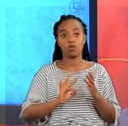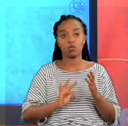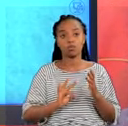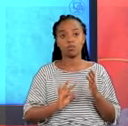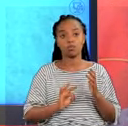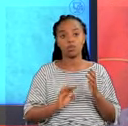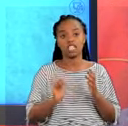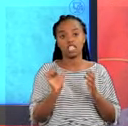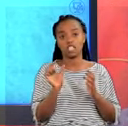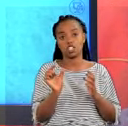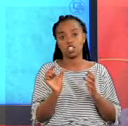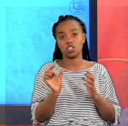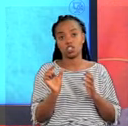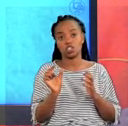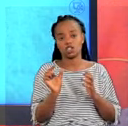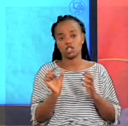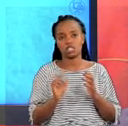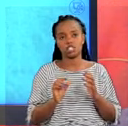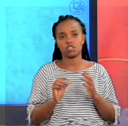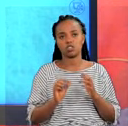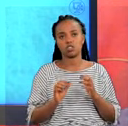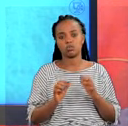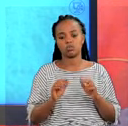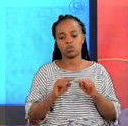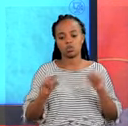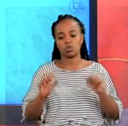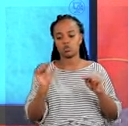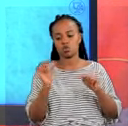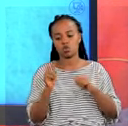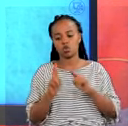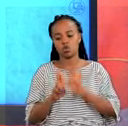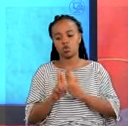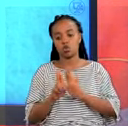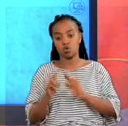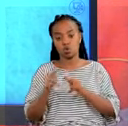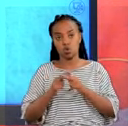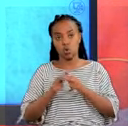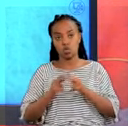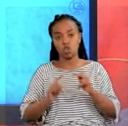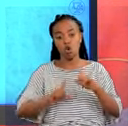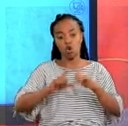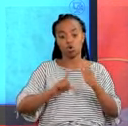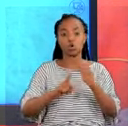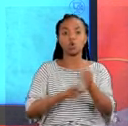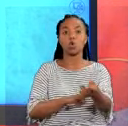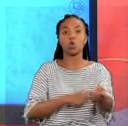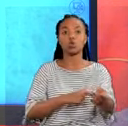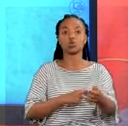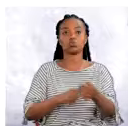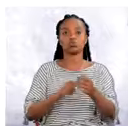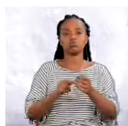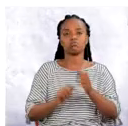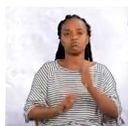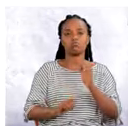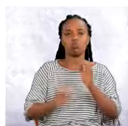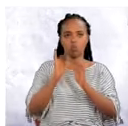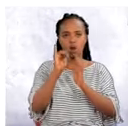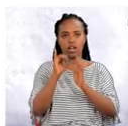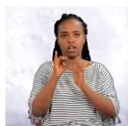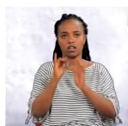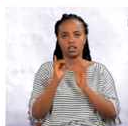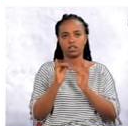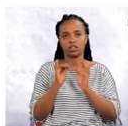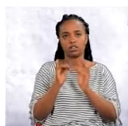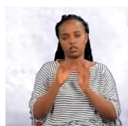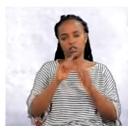design is short, and this one is, the longer vertex is here. Therefore, the ellipse has this form.